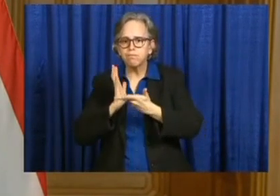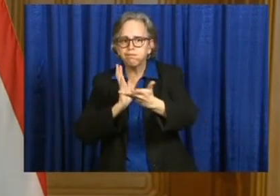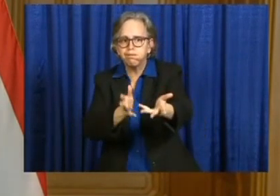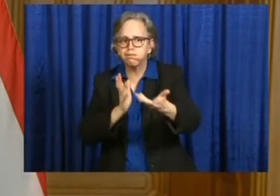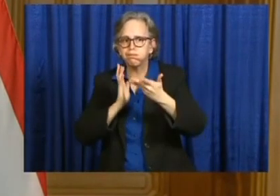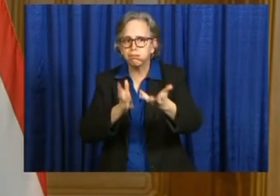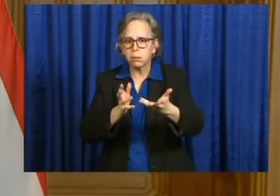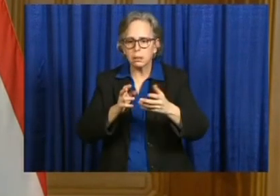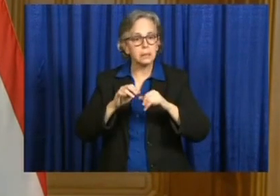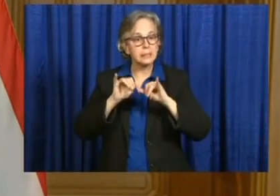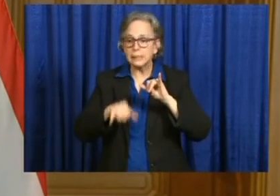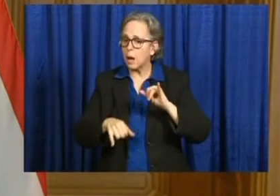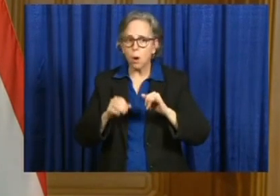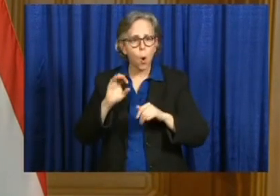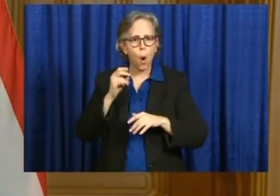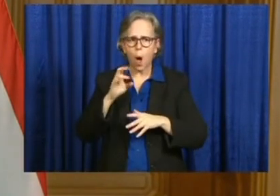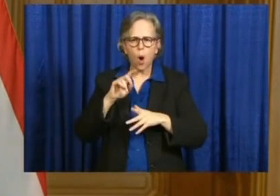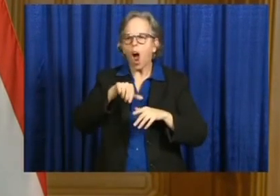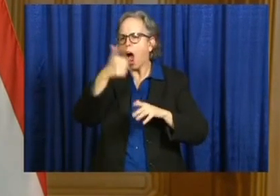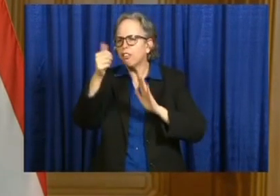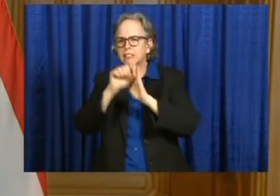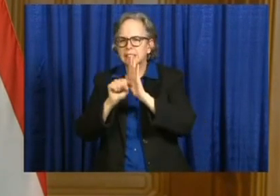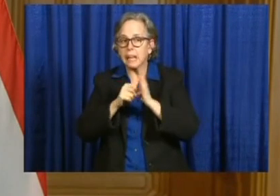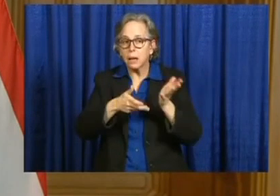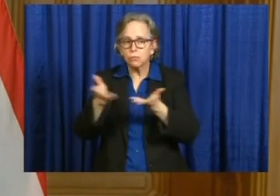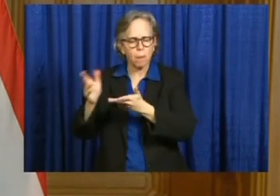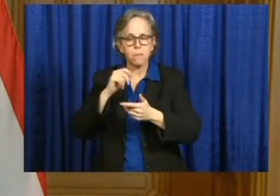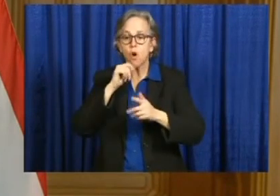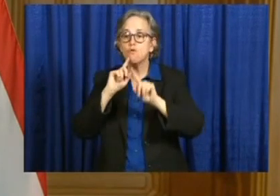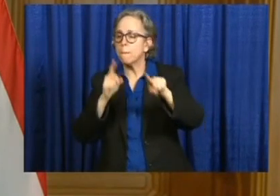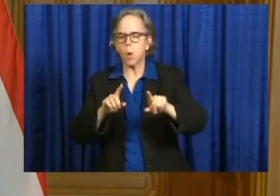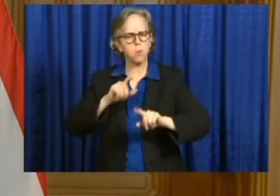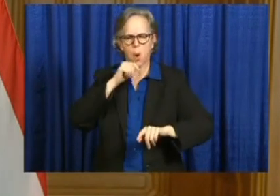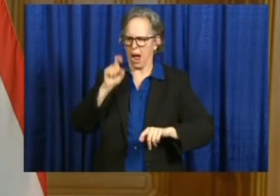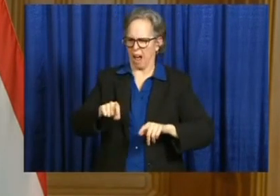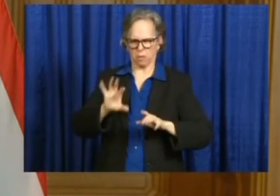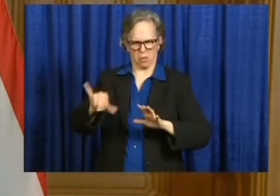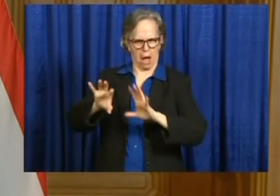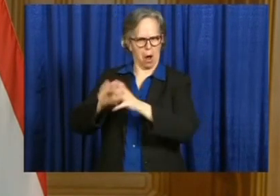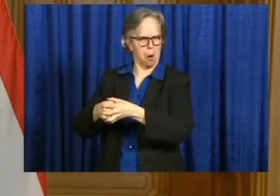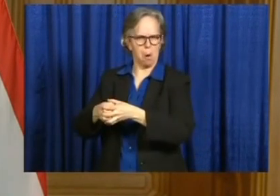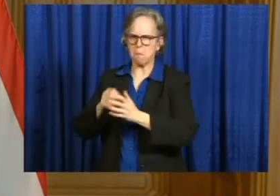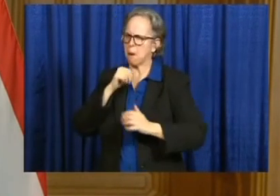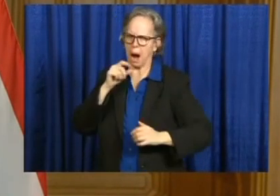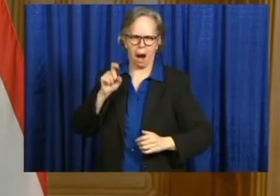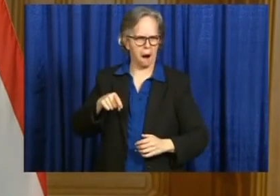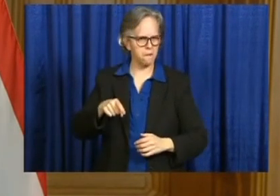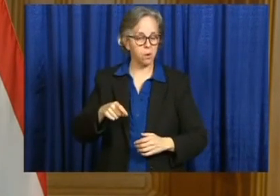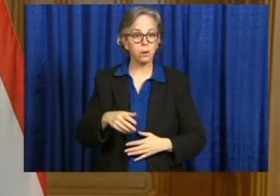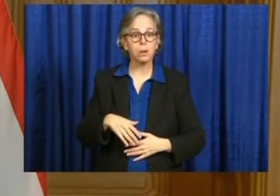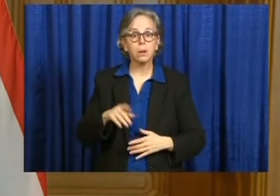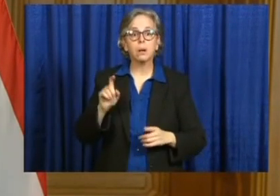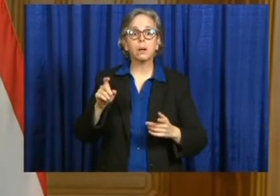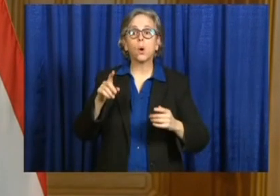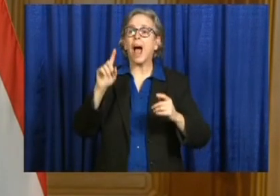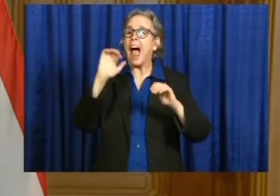reported. Inventory is to be reported online at